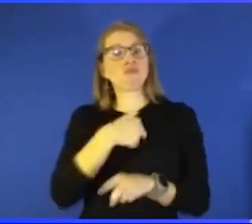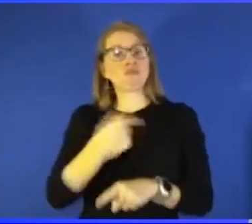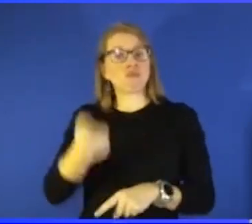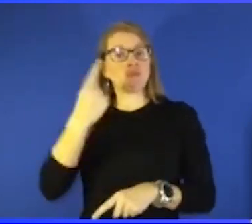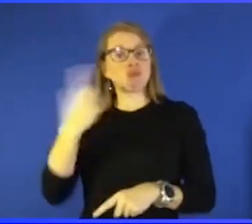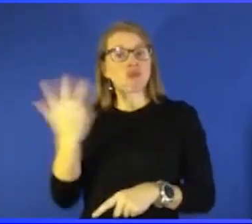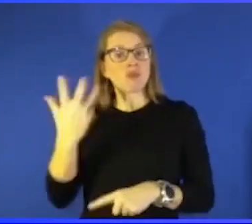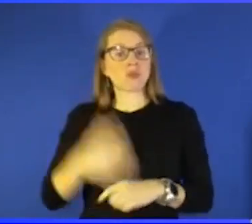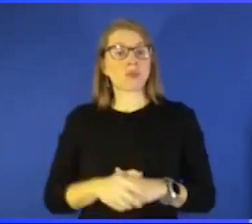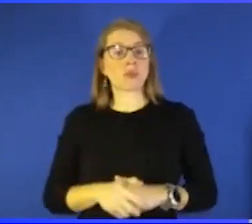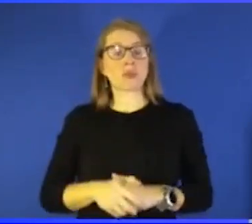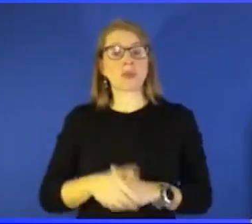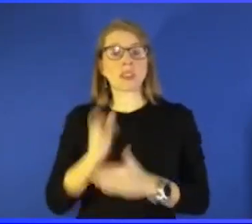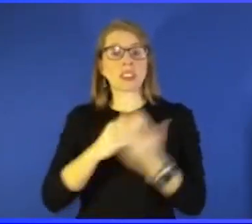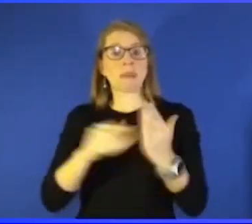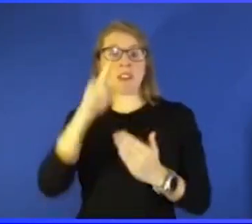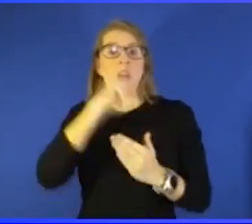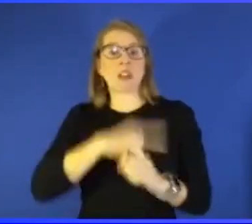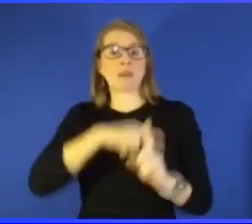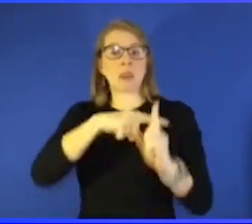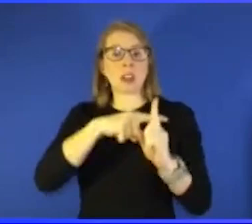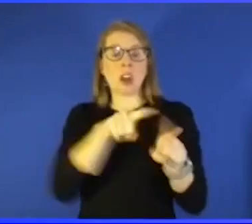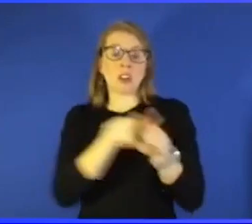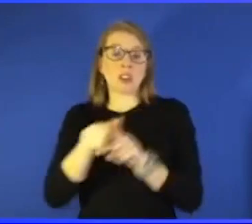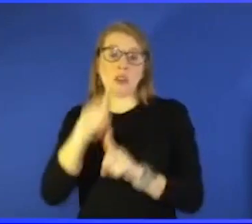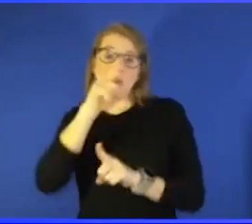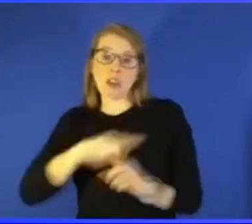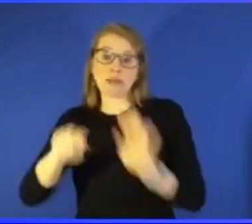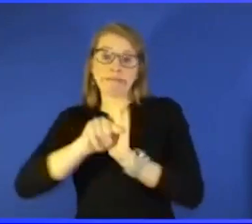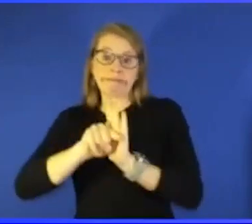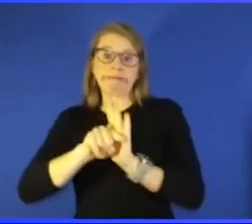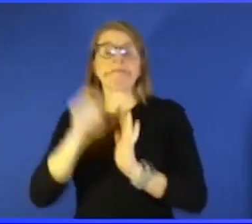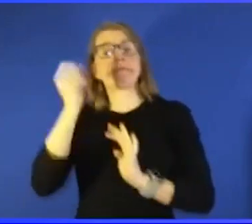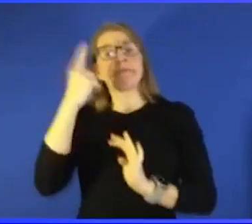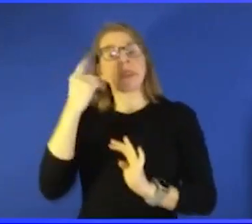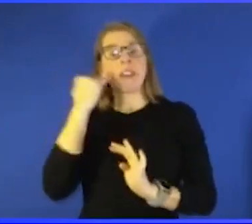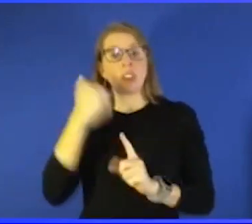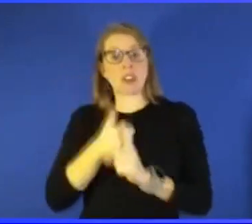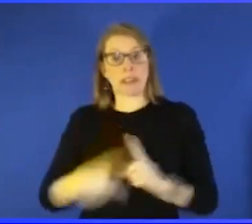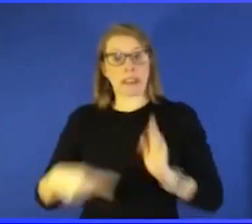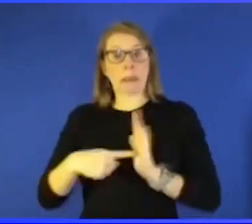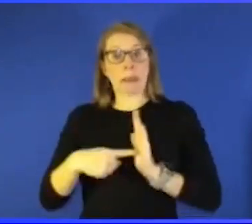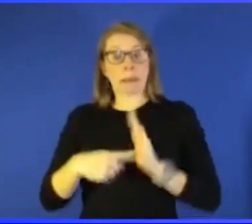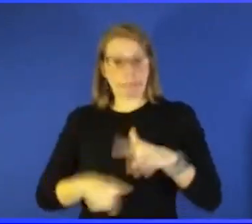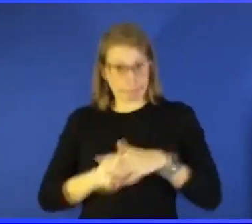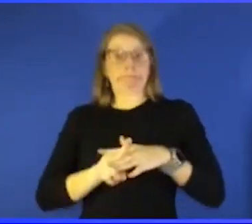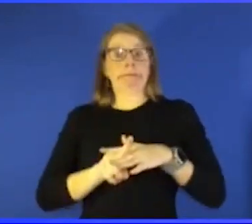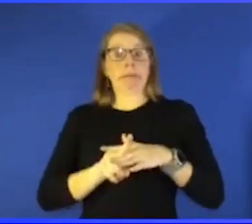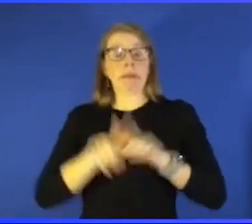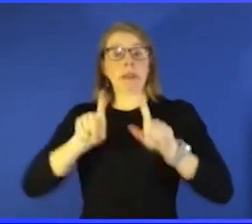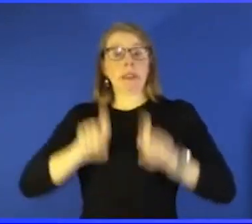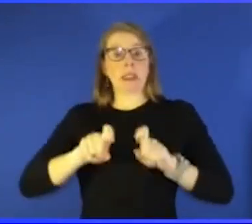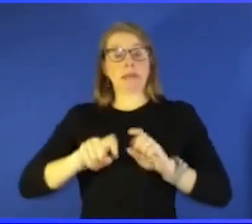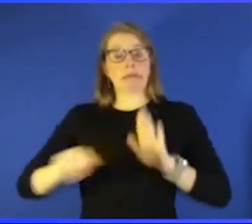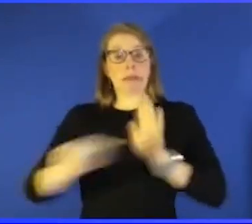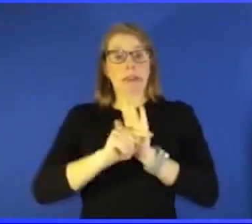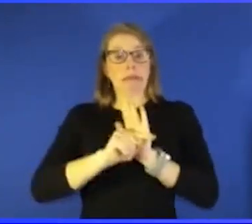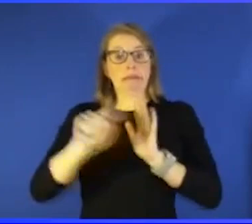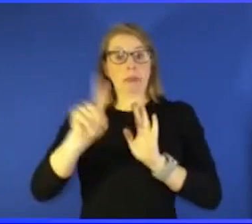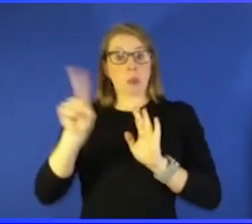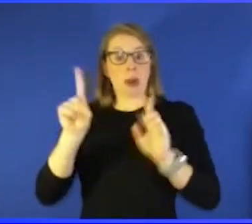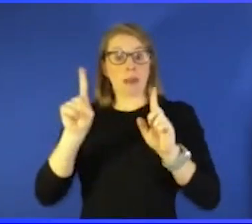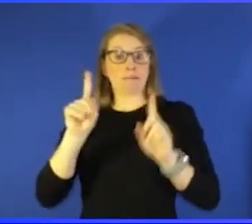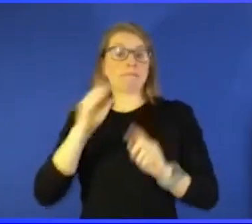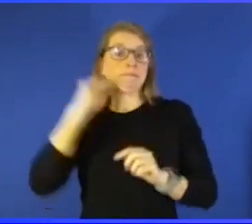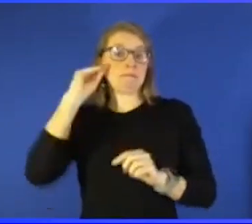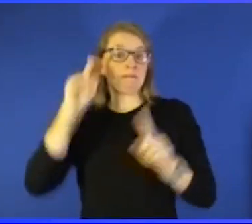some false positives and false negatives. Certainly if you are symptomatic and you get tested and it's negative at that at-home test, I would